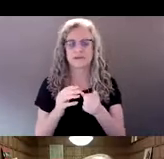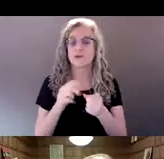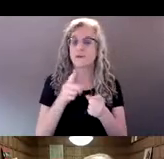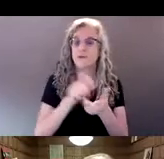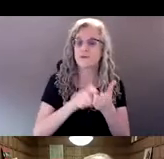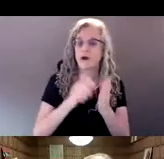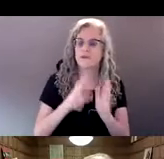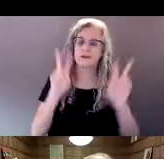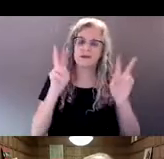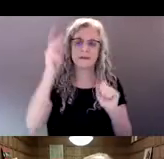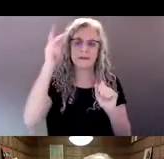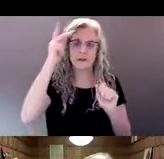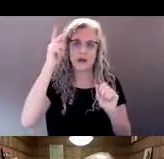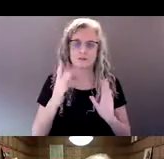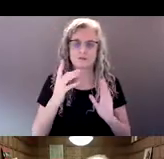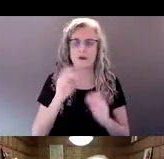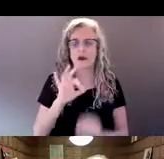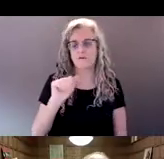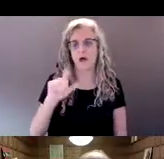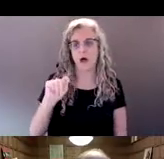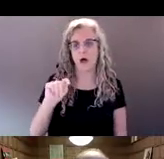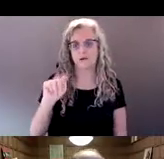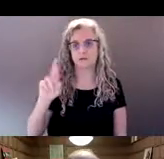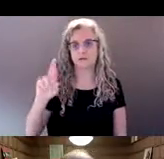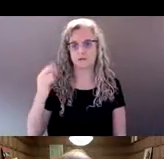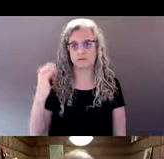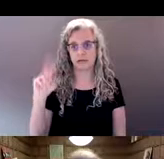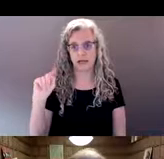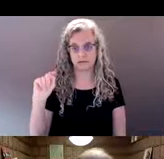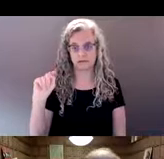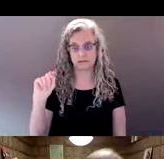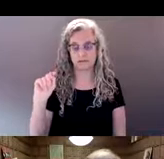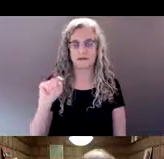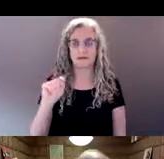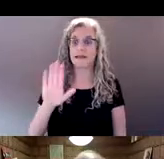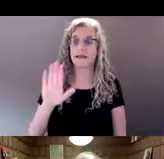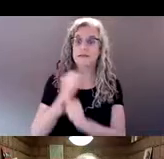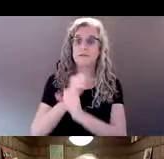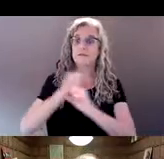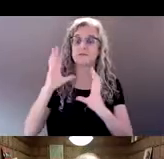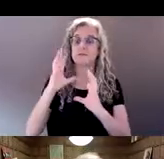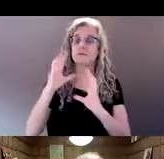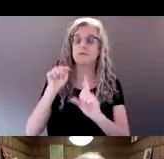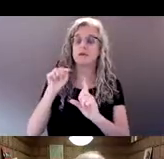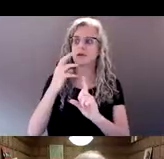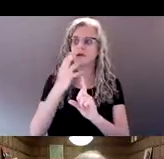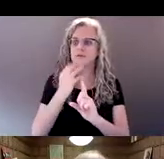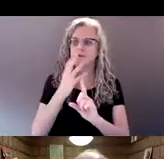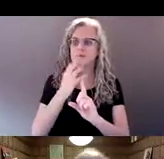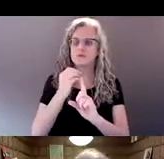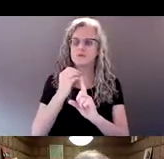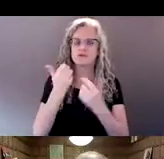philosopher of the alt-right. For him, the Jews seek to destroy the world by introducing